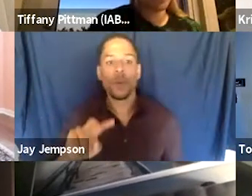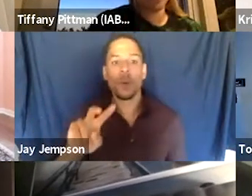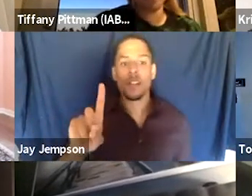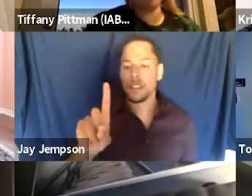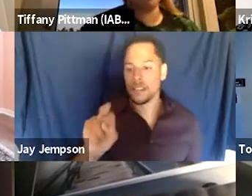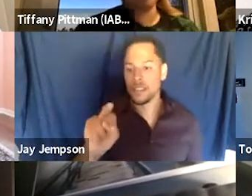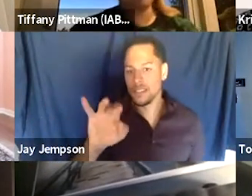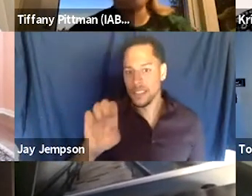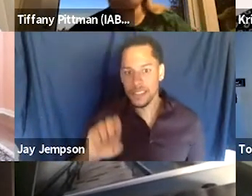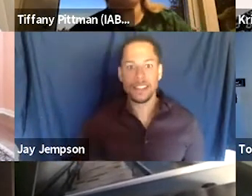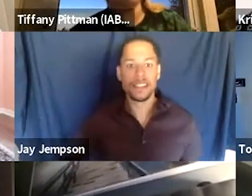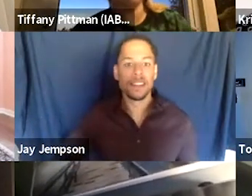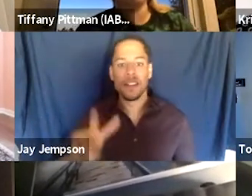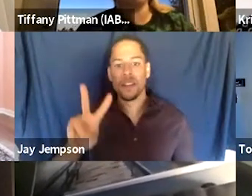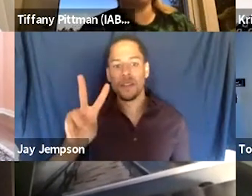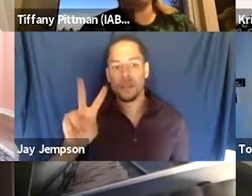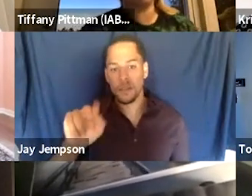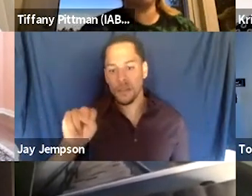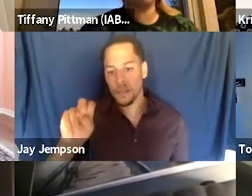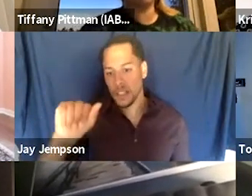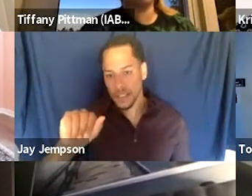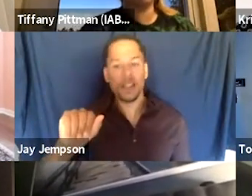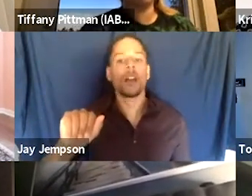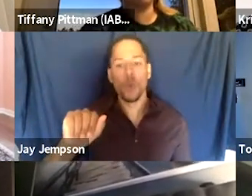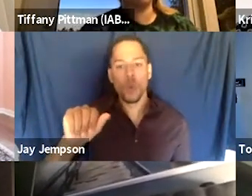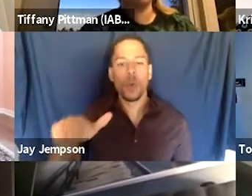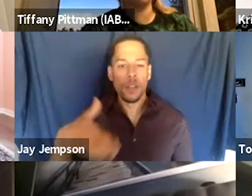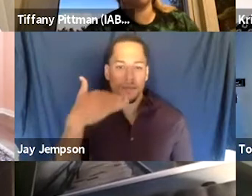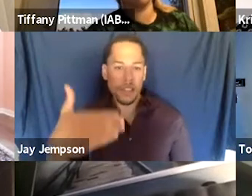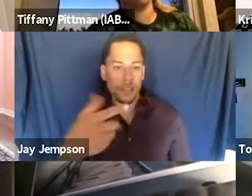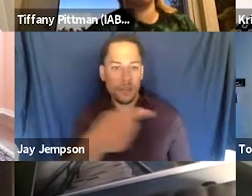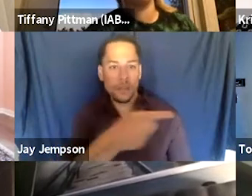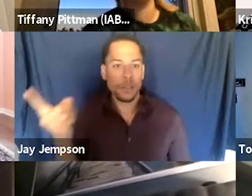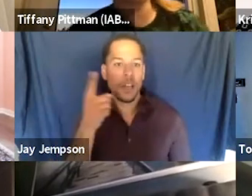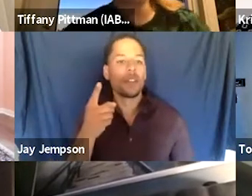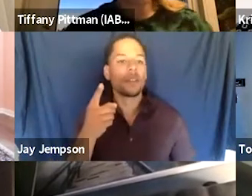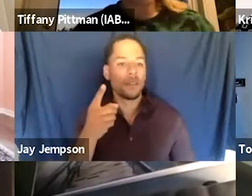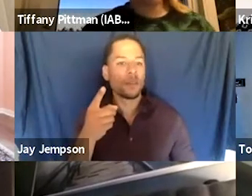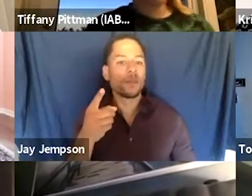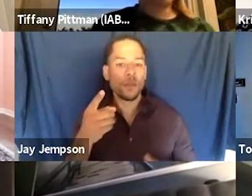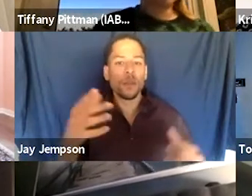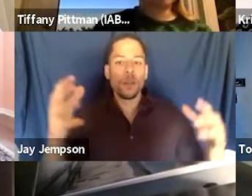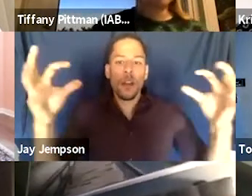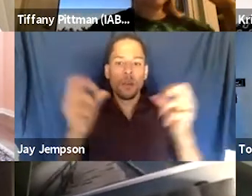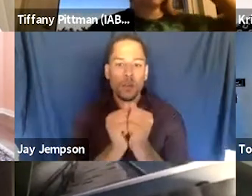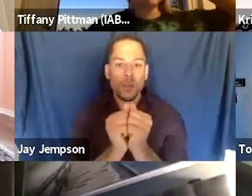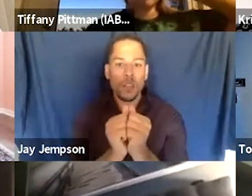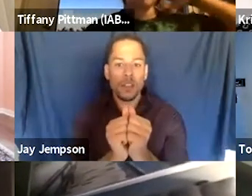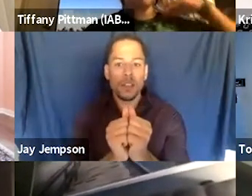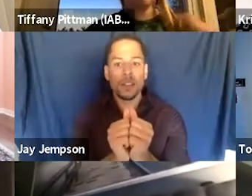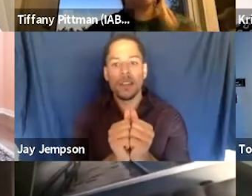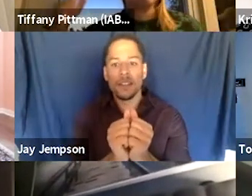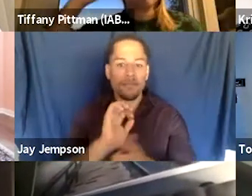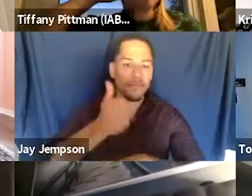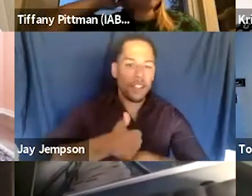on this day and also coming together to create this wonderful platform for the people. So I want to honor you all in this space. I then want to